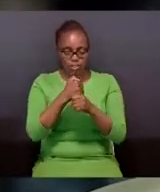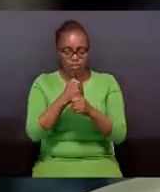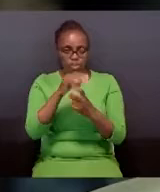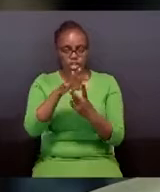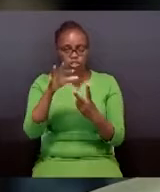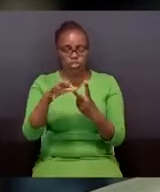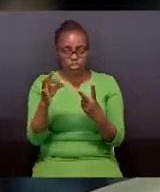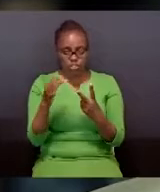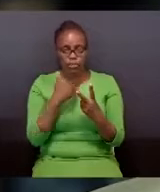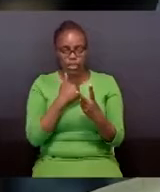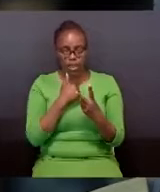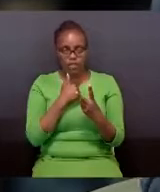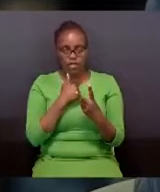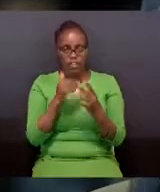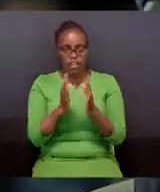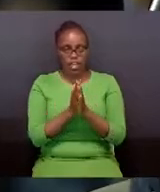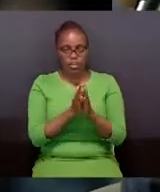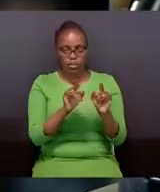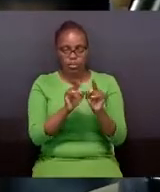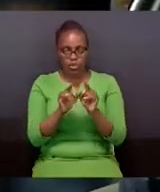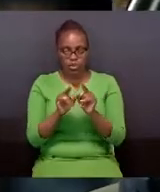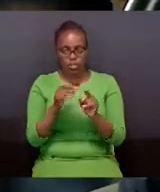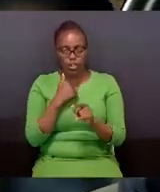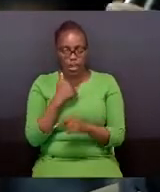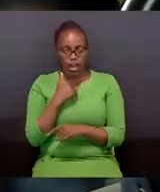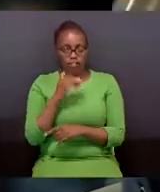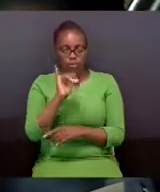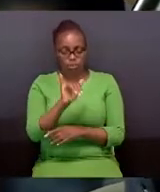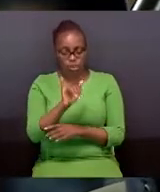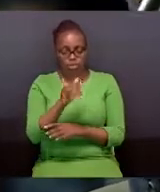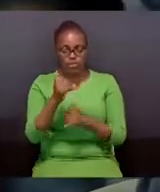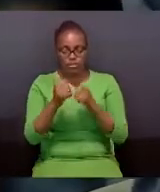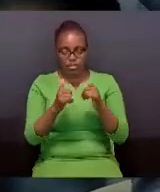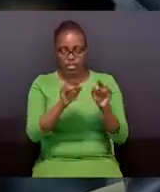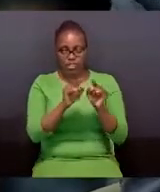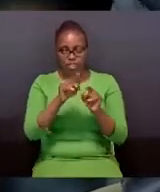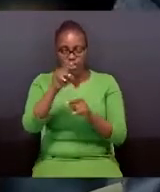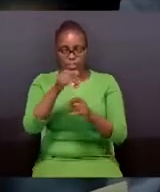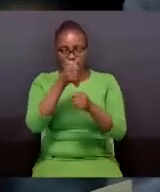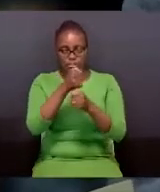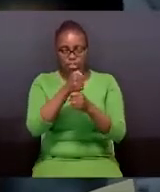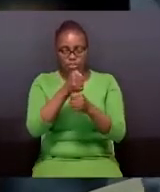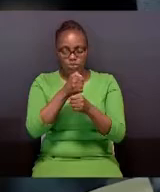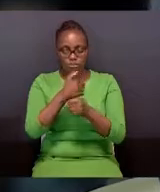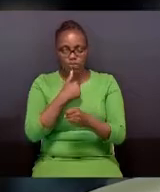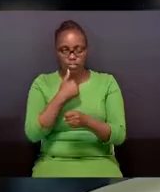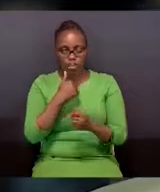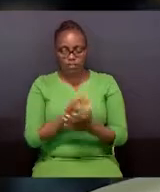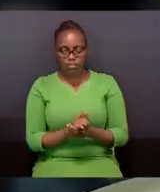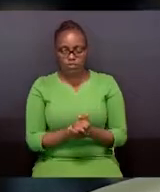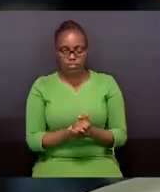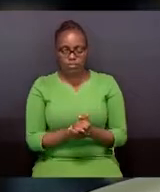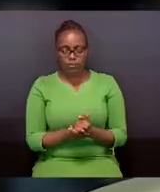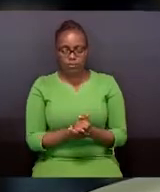choice, and of course with the consequences. Things happen to you personally when you've made the